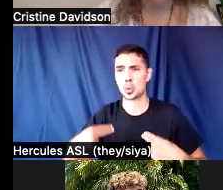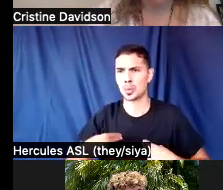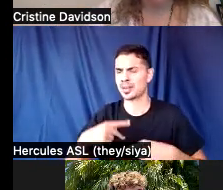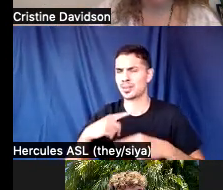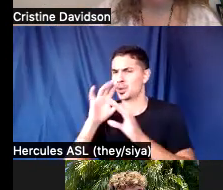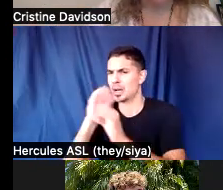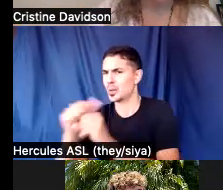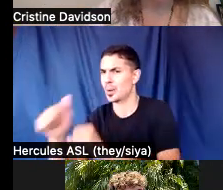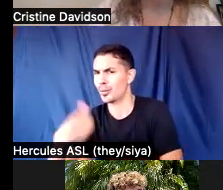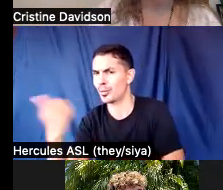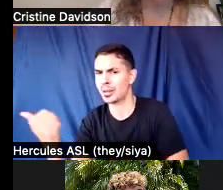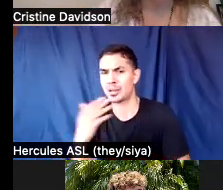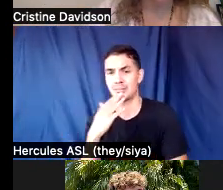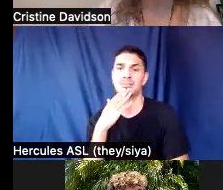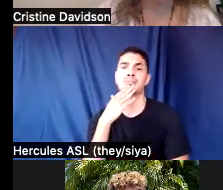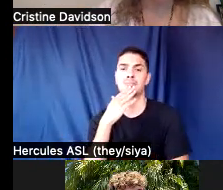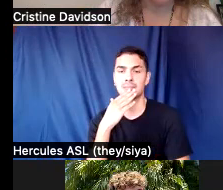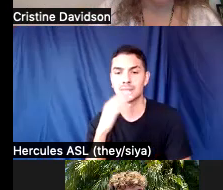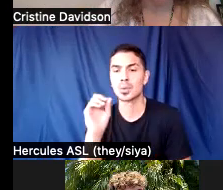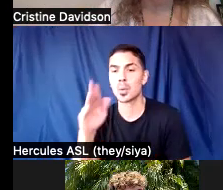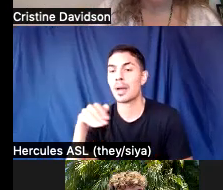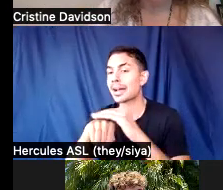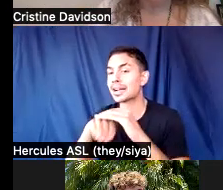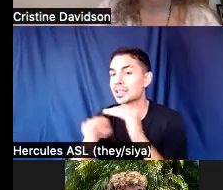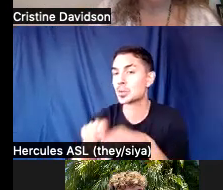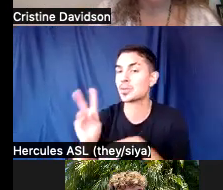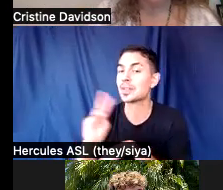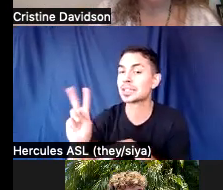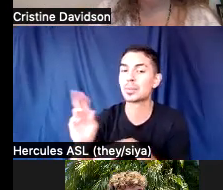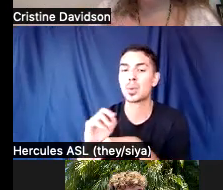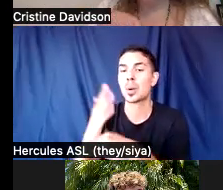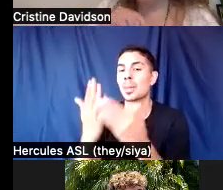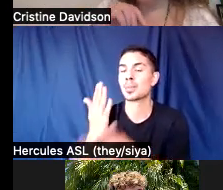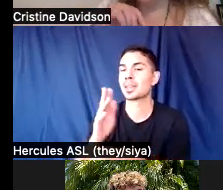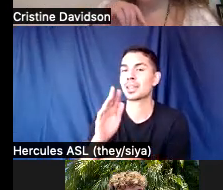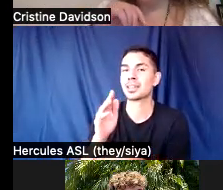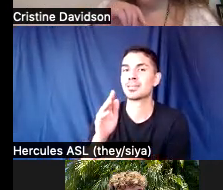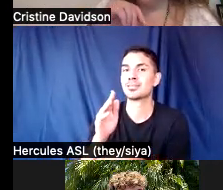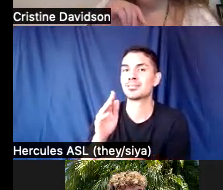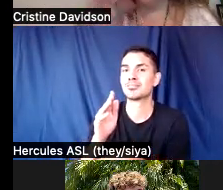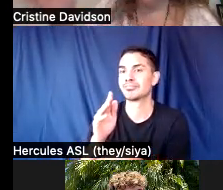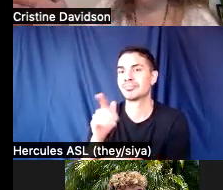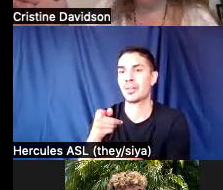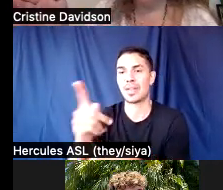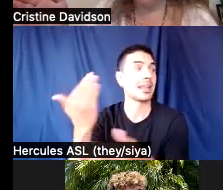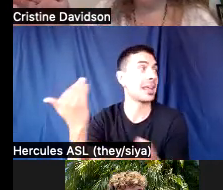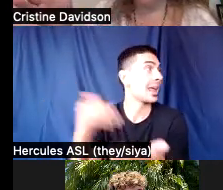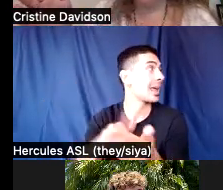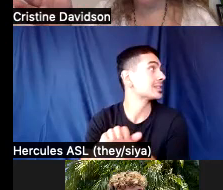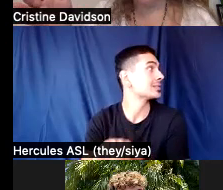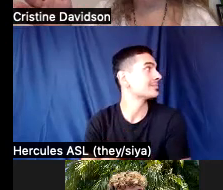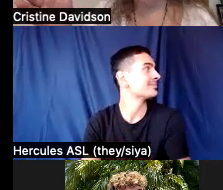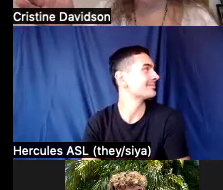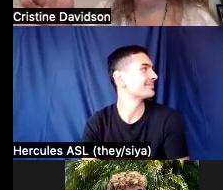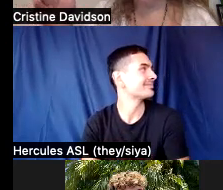reoffending. And then access to victims. So you'll see in the news that they'll